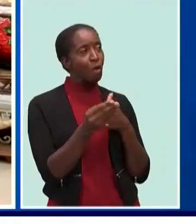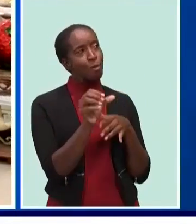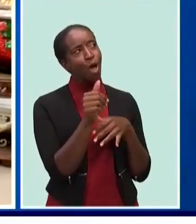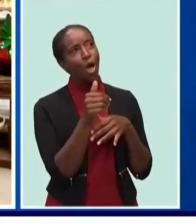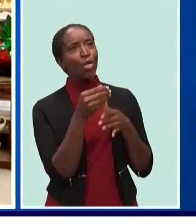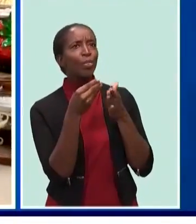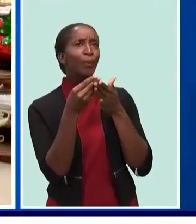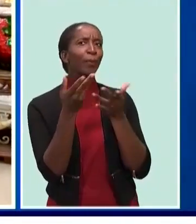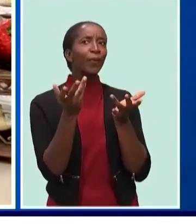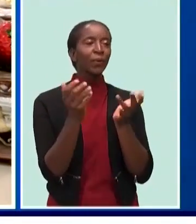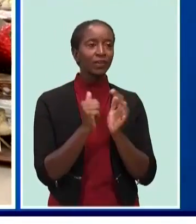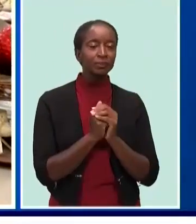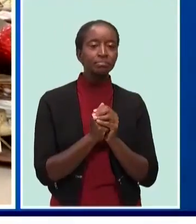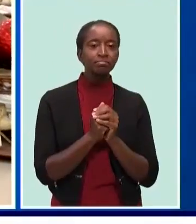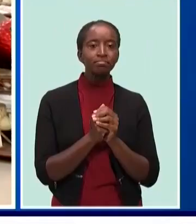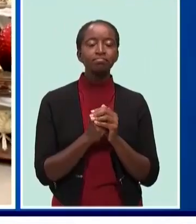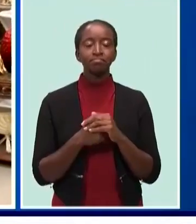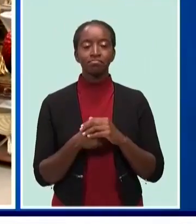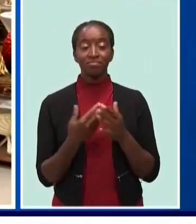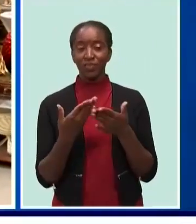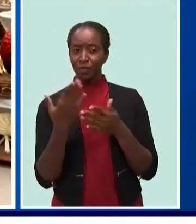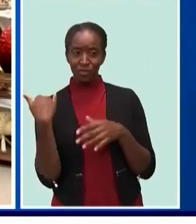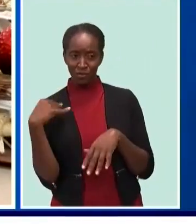to have. Have you ever won anything before?